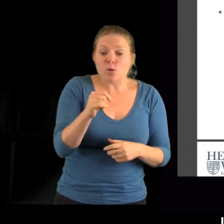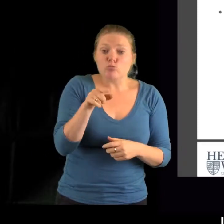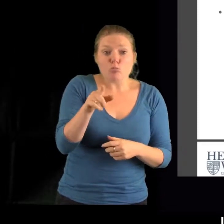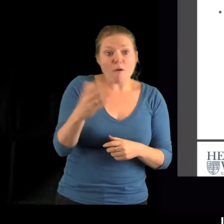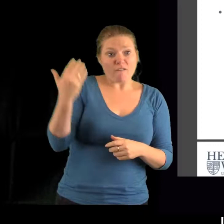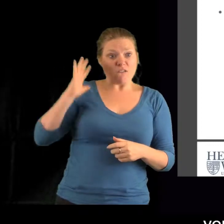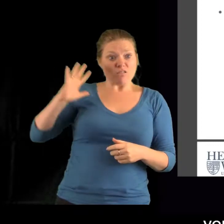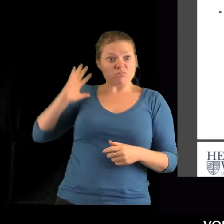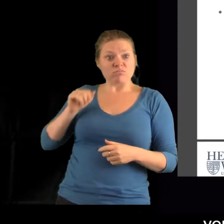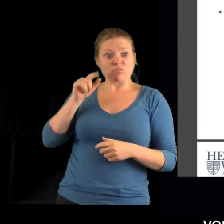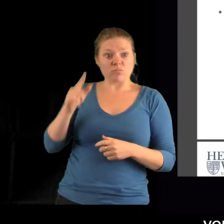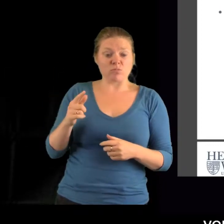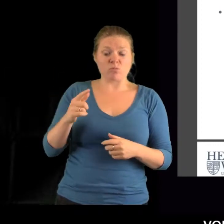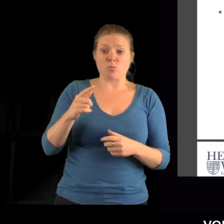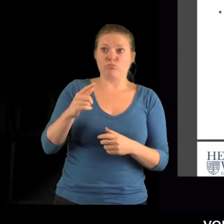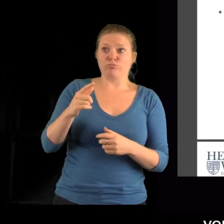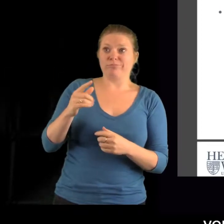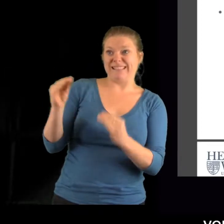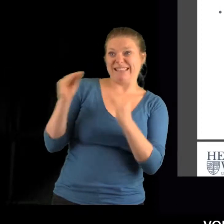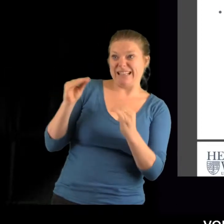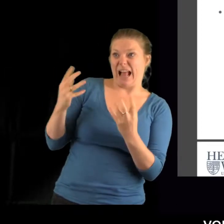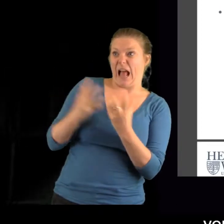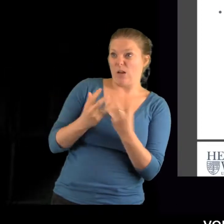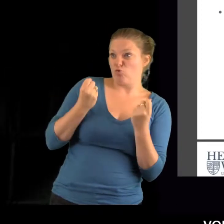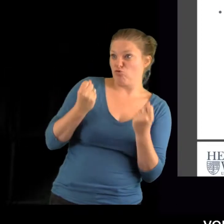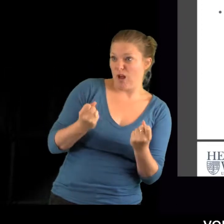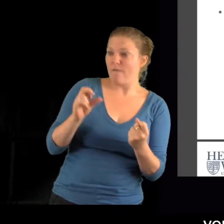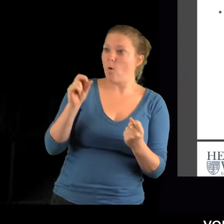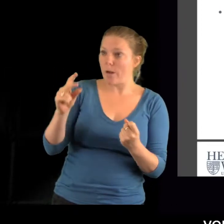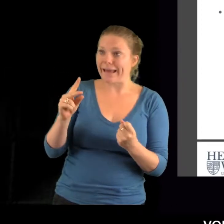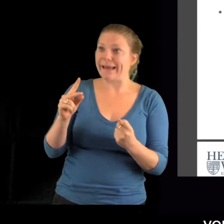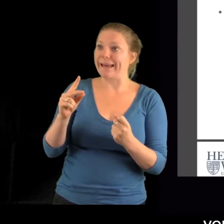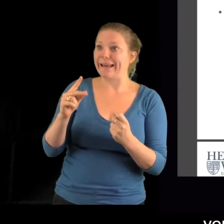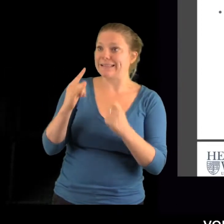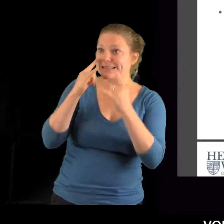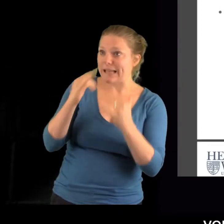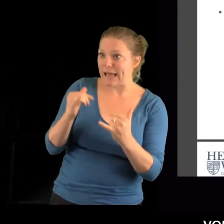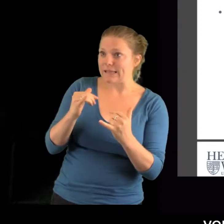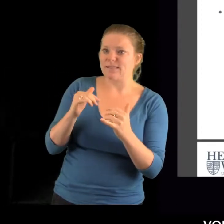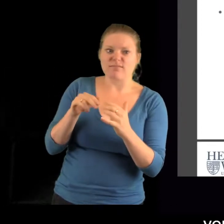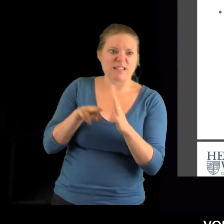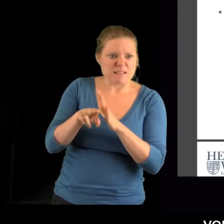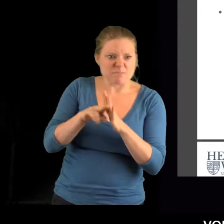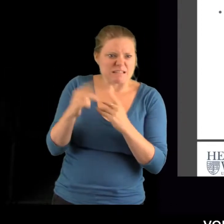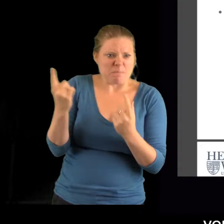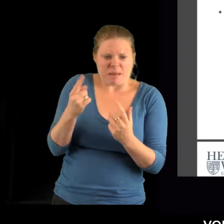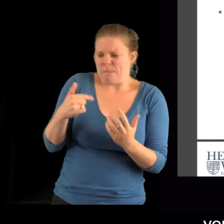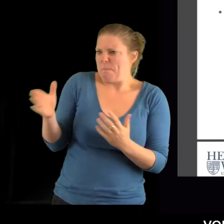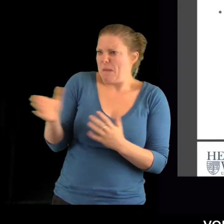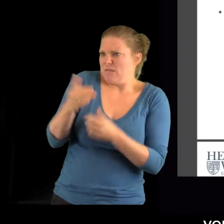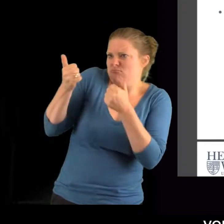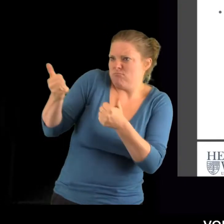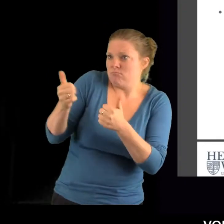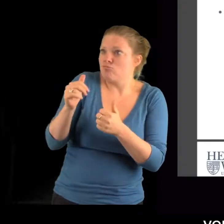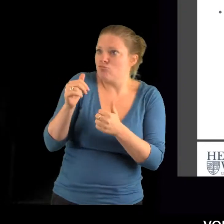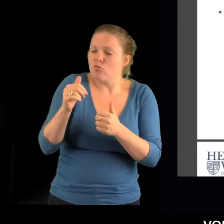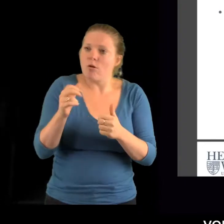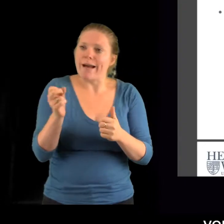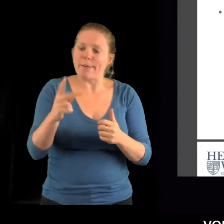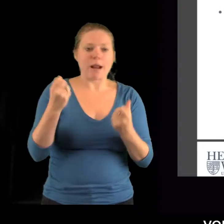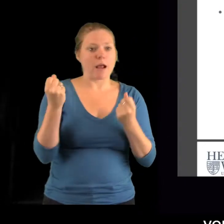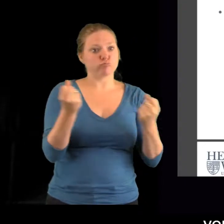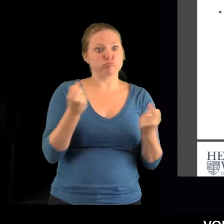maybe. You learned, you passed a test, and then you just do it. And it's nerve-wracking at first, but then over time you get on that